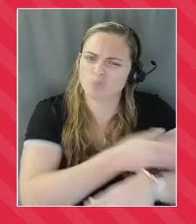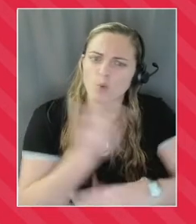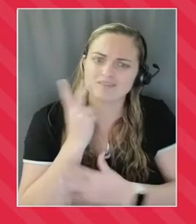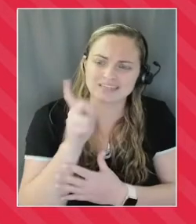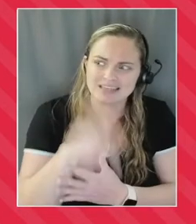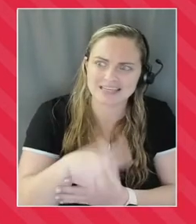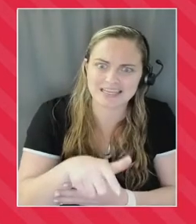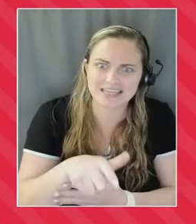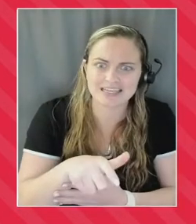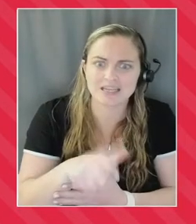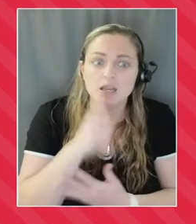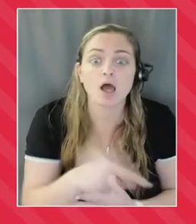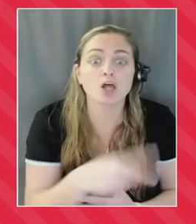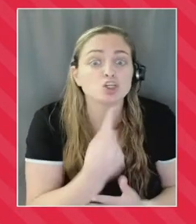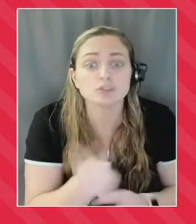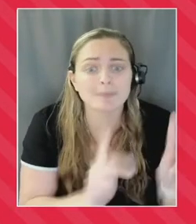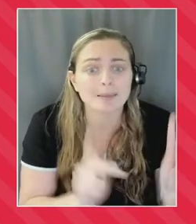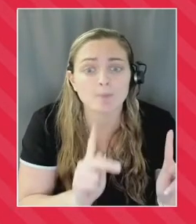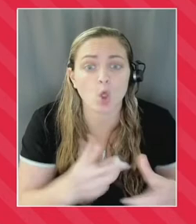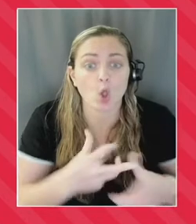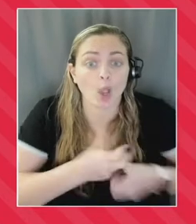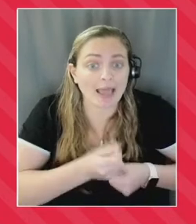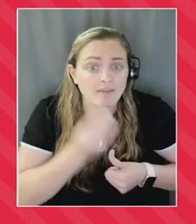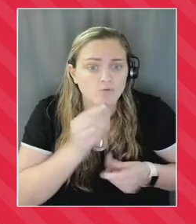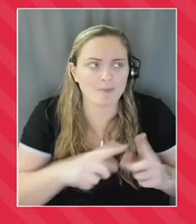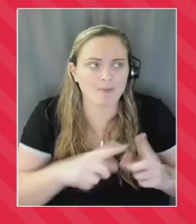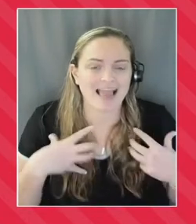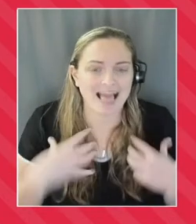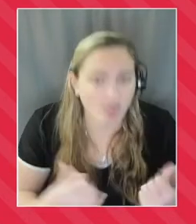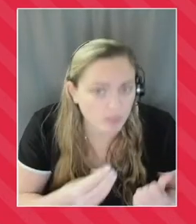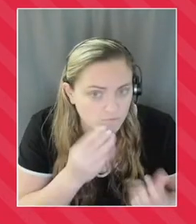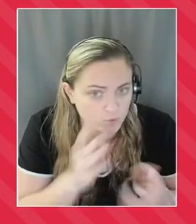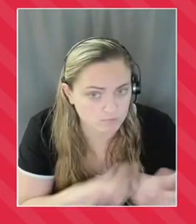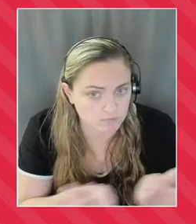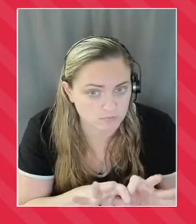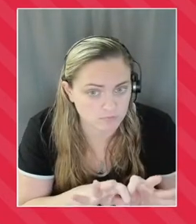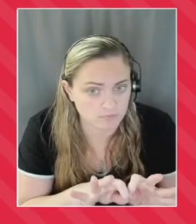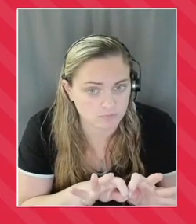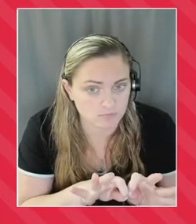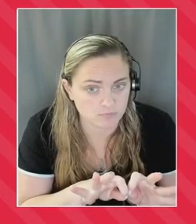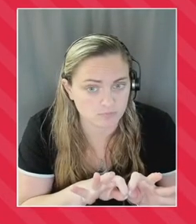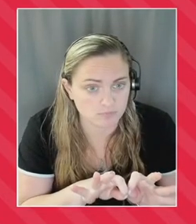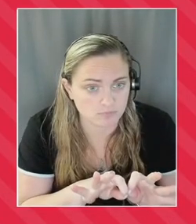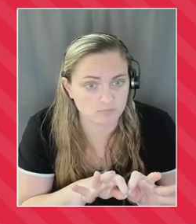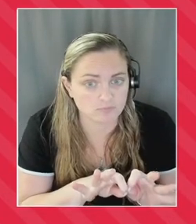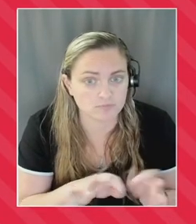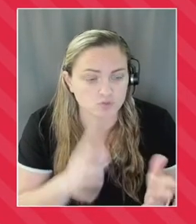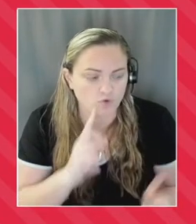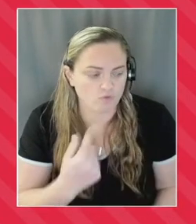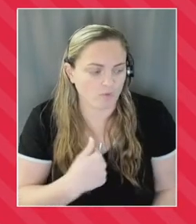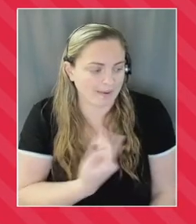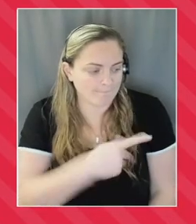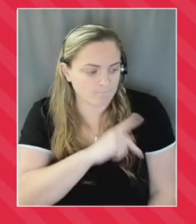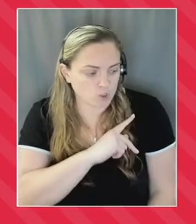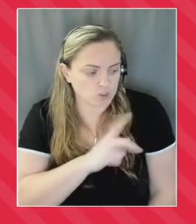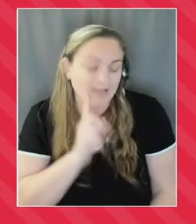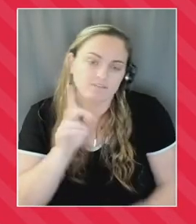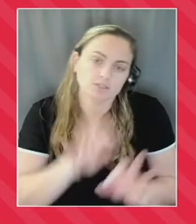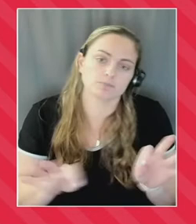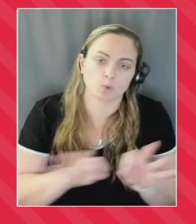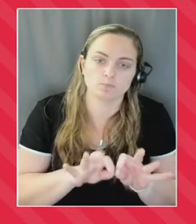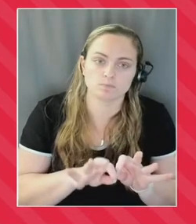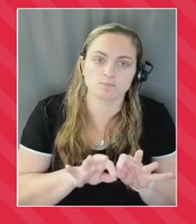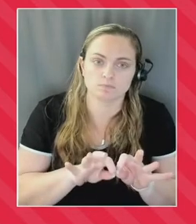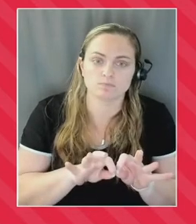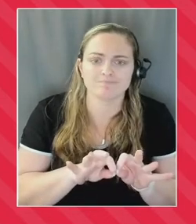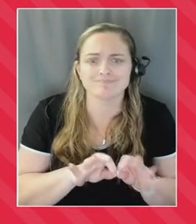for not just people getting food, but getting healthy food. And that's, I think, is something for me personally, I find really important. And as a